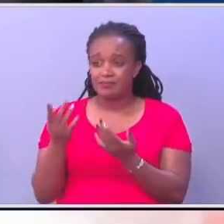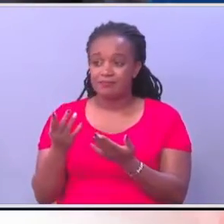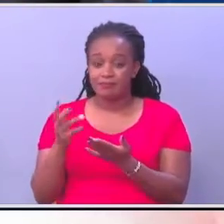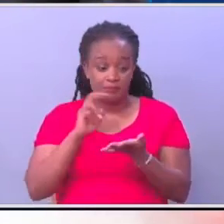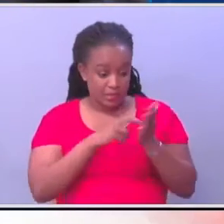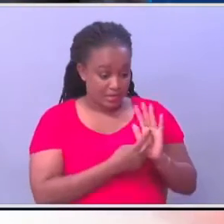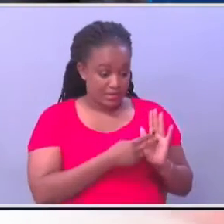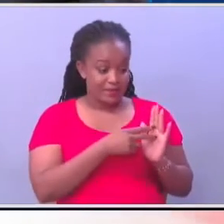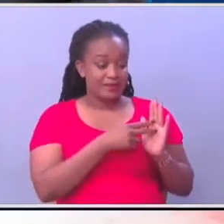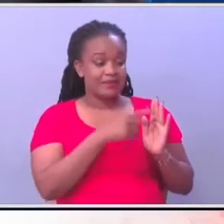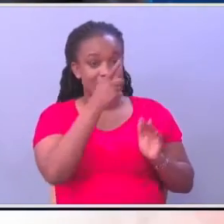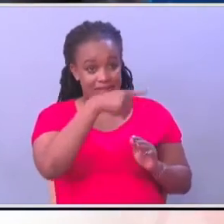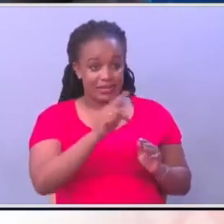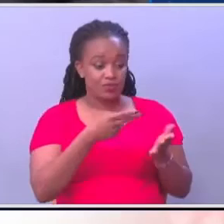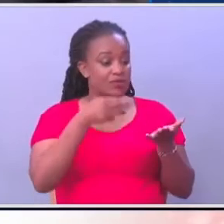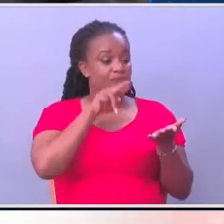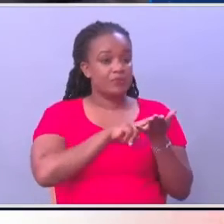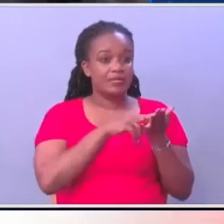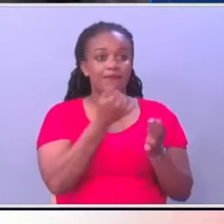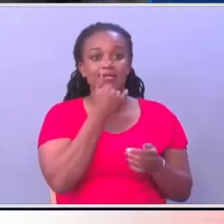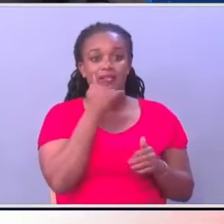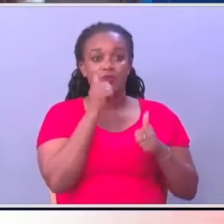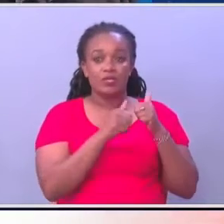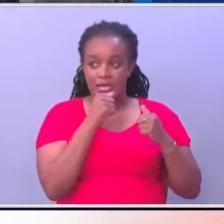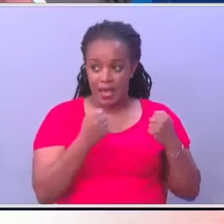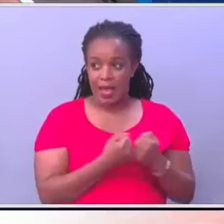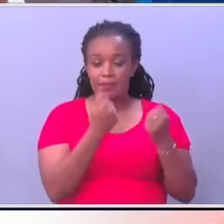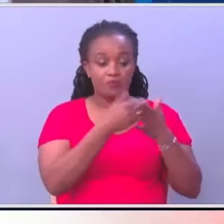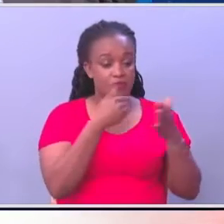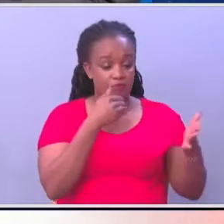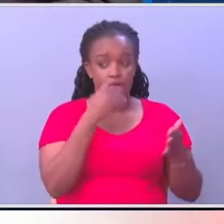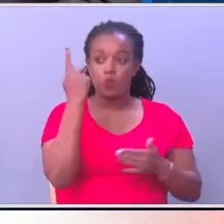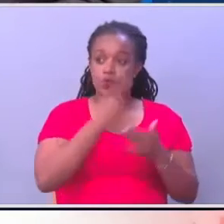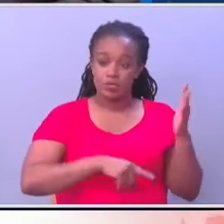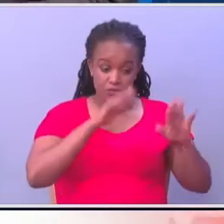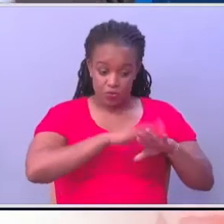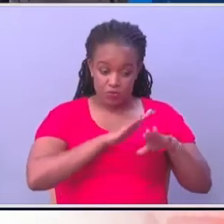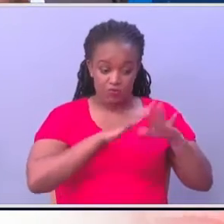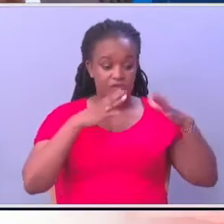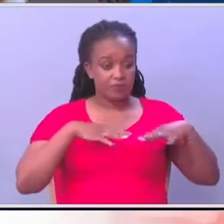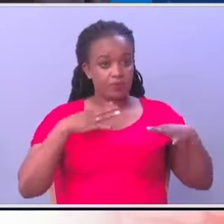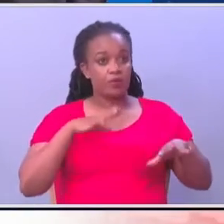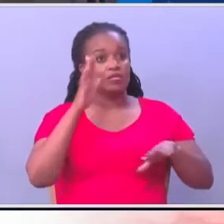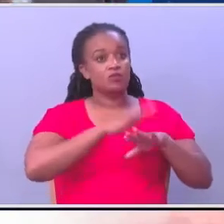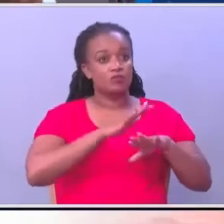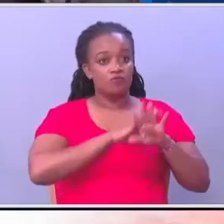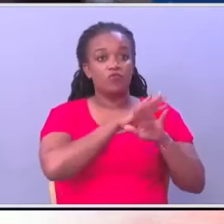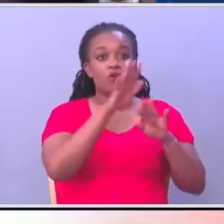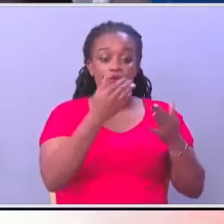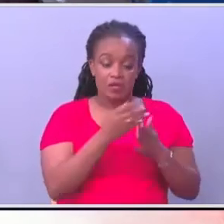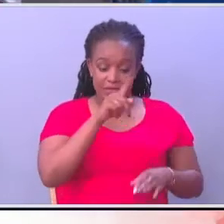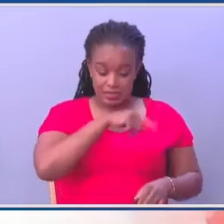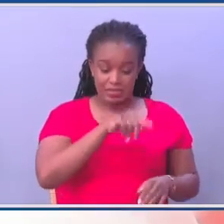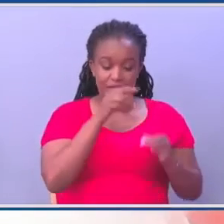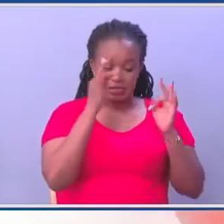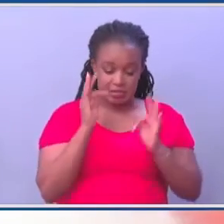you repeat a mistake that was that was done before? No. What's good for the goose is good for the gander. If that's the way, by the way, if you look at the history